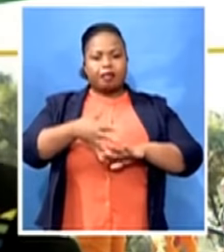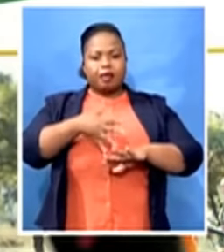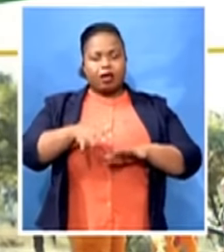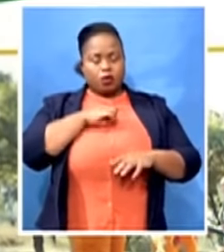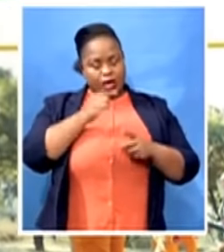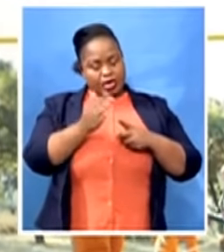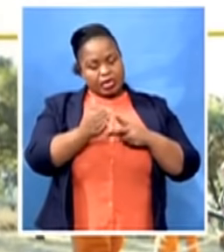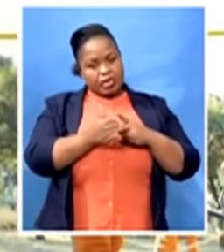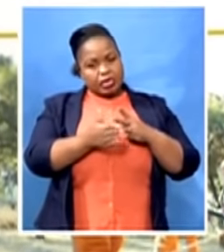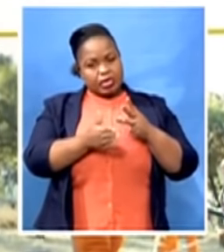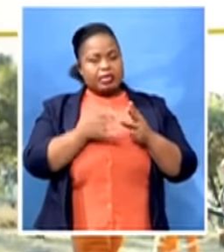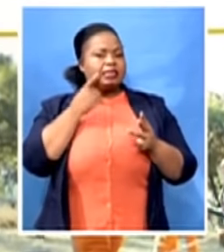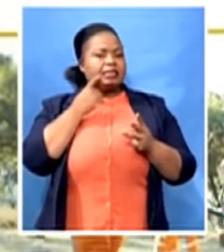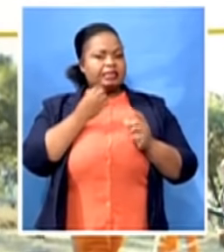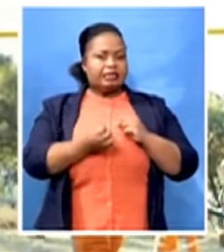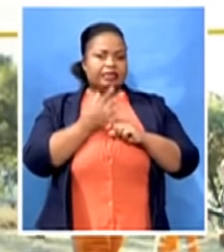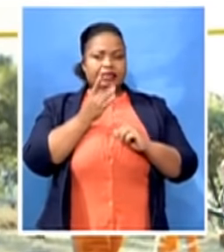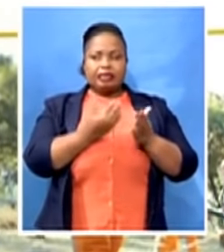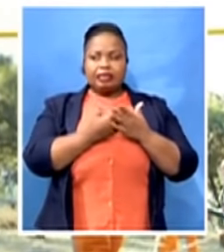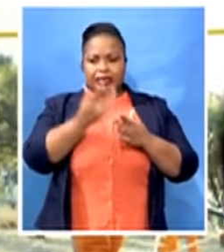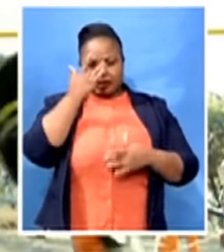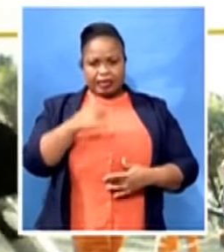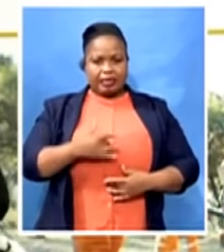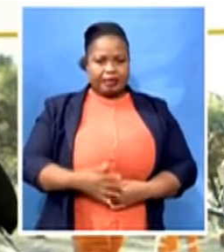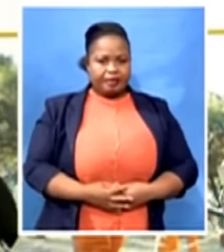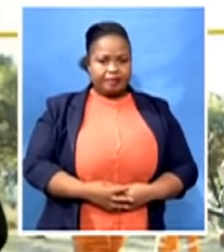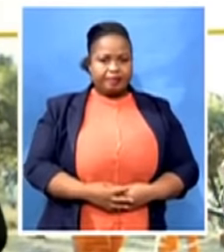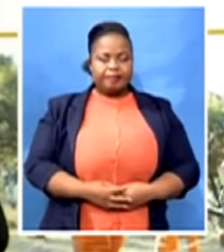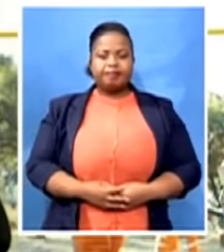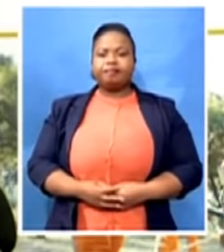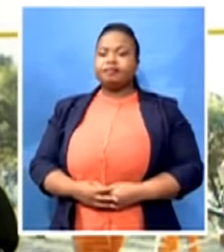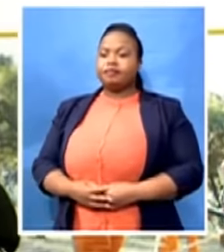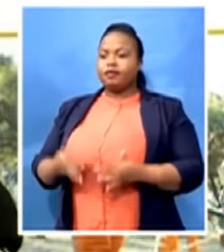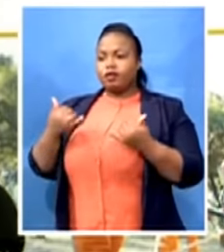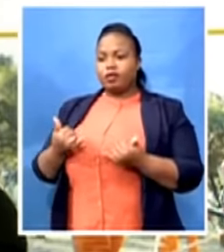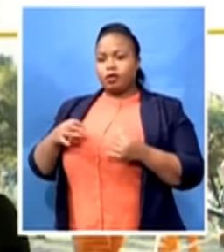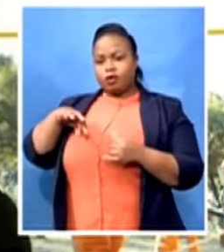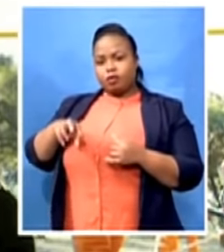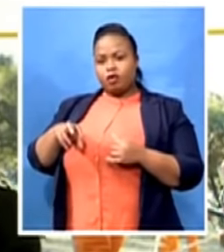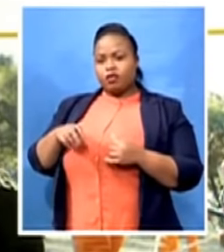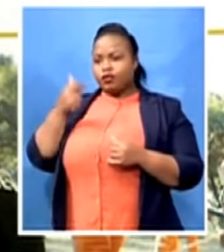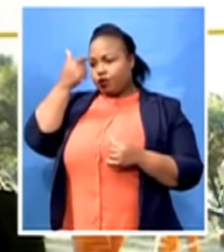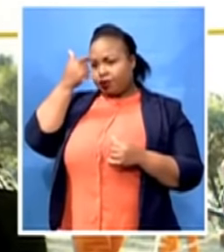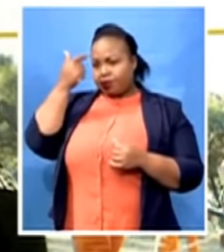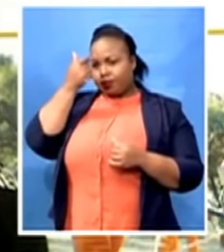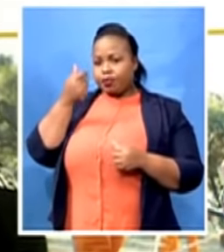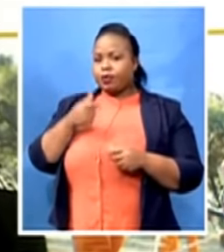COVID-19. Yeah. How far are we in terms of screening and testing in the province? We have screened more